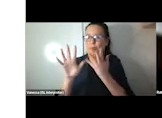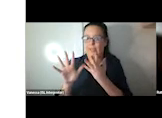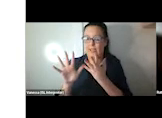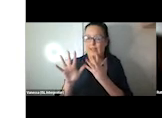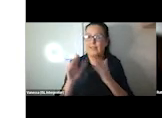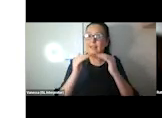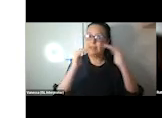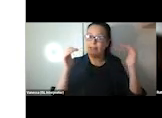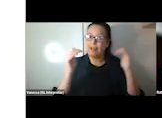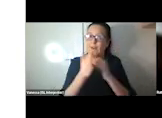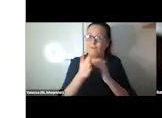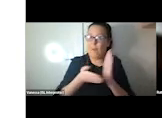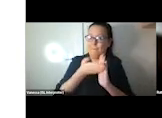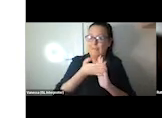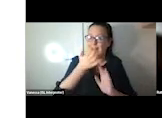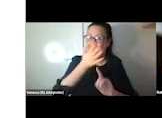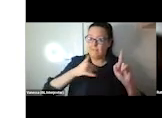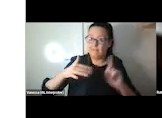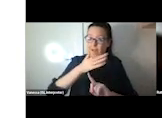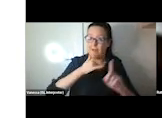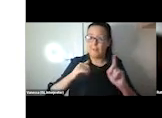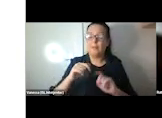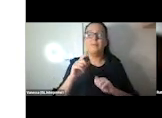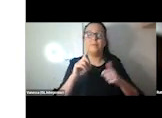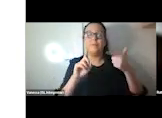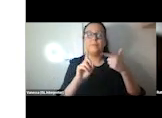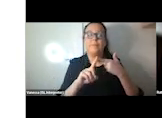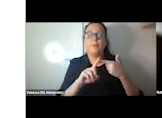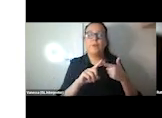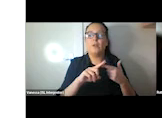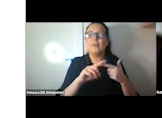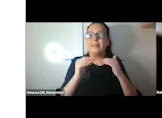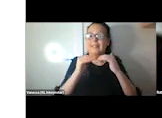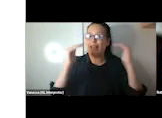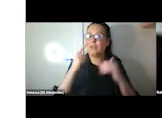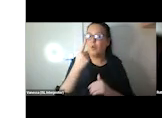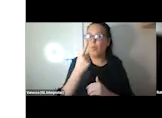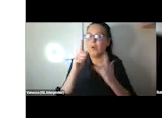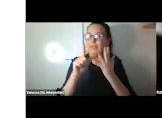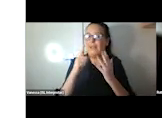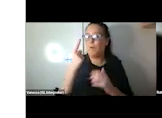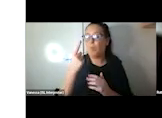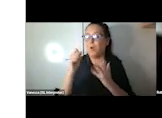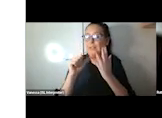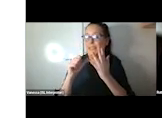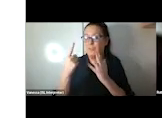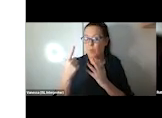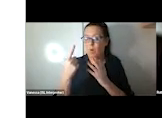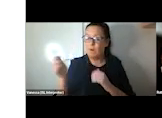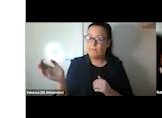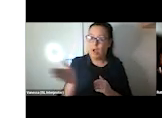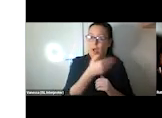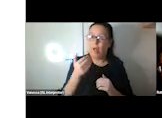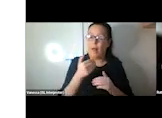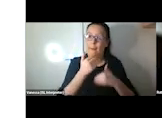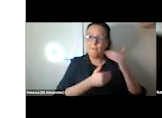environment. And also the standard 17161. So that's the design for all process standard for products, goods